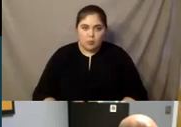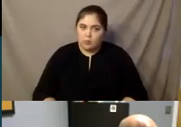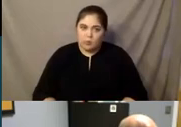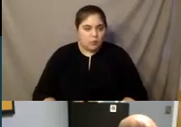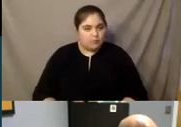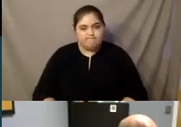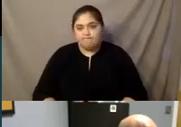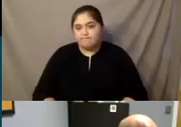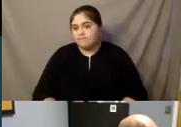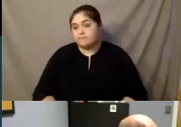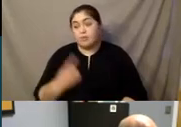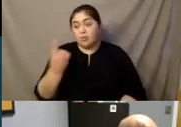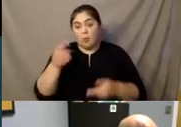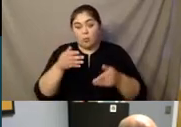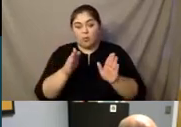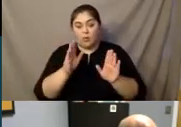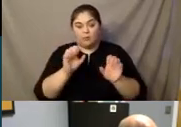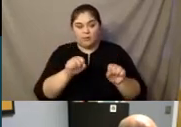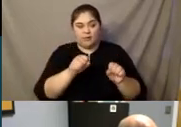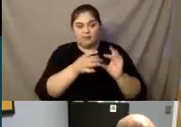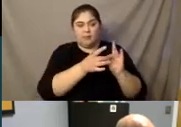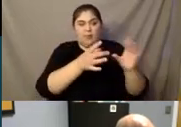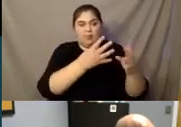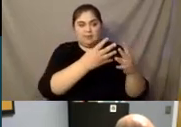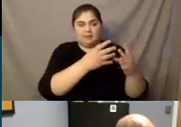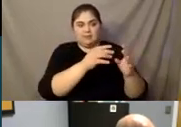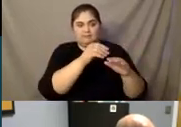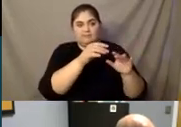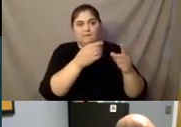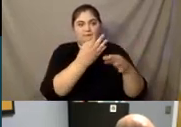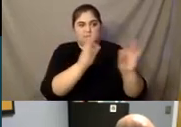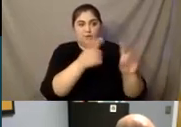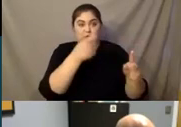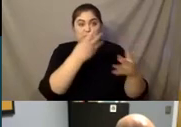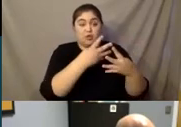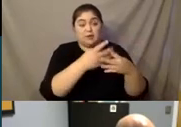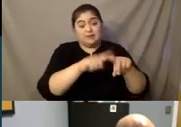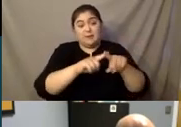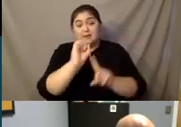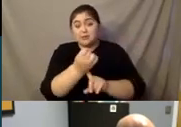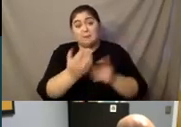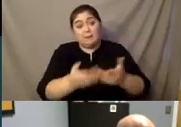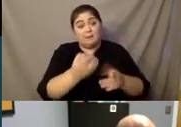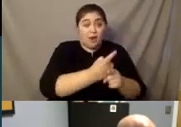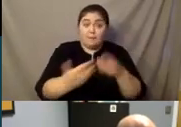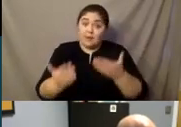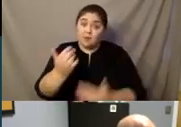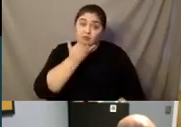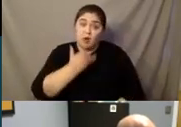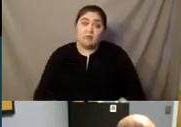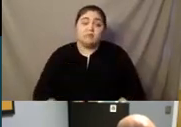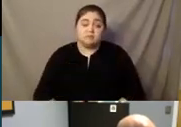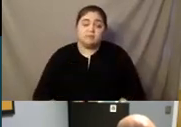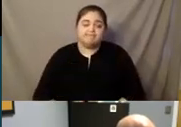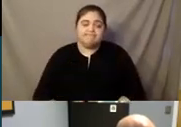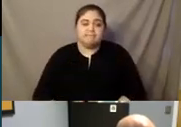allowing somebody to be released from jail, which, depending on the circumstances, may or may not be the right thing.